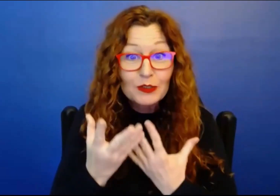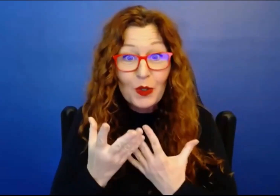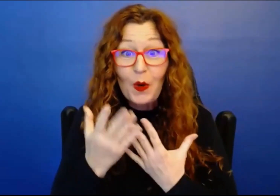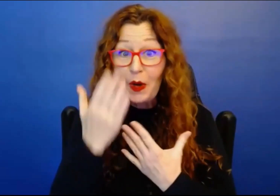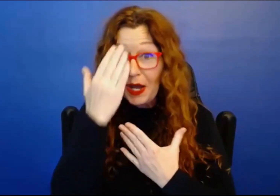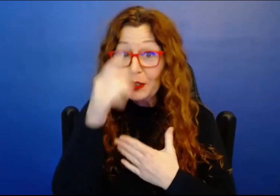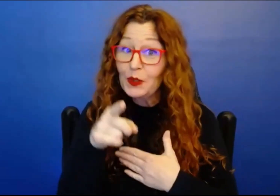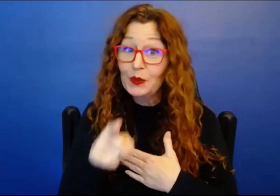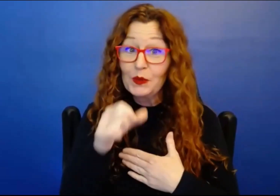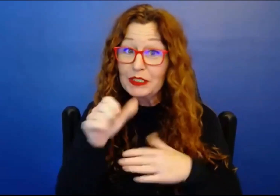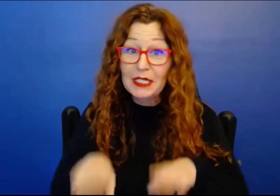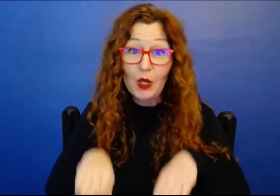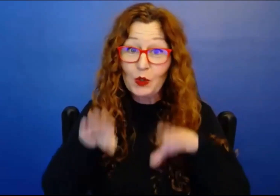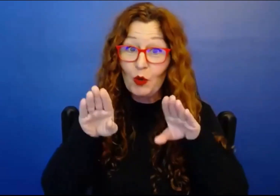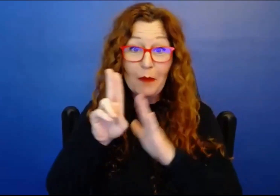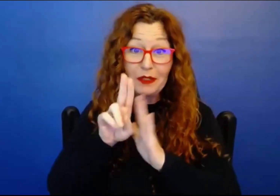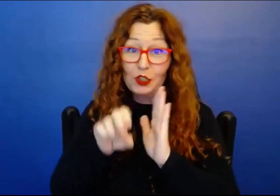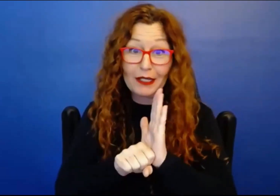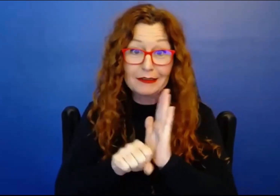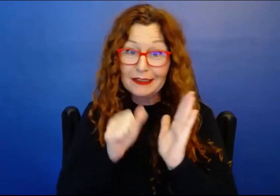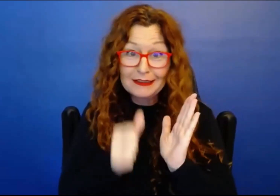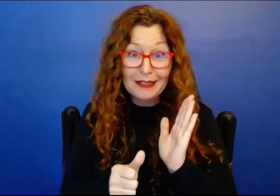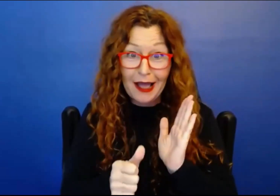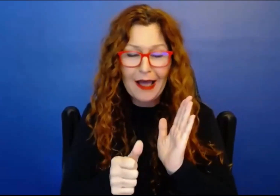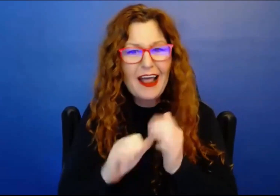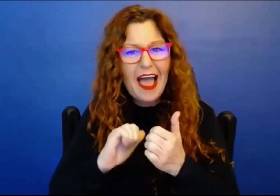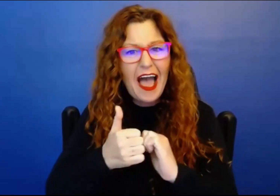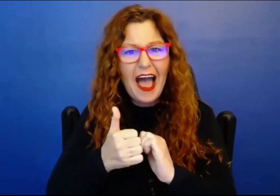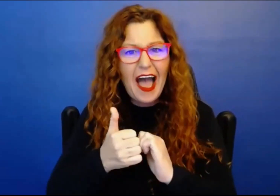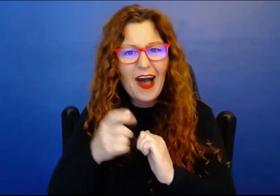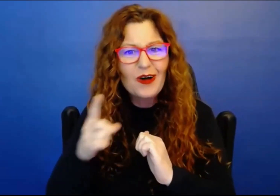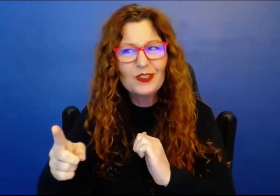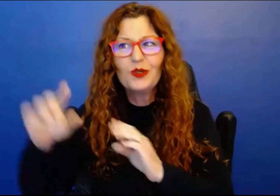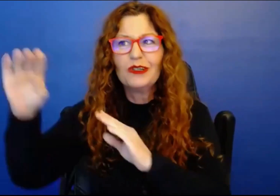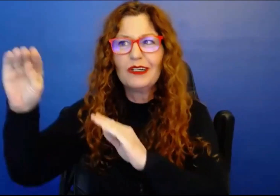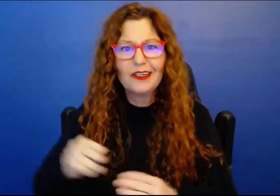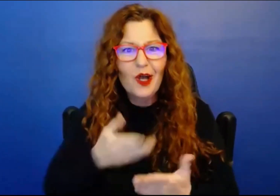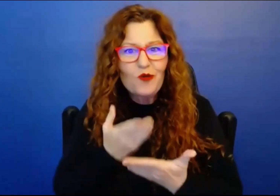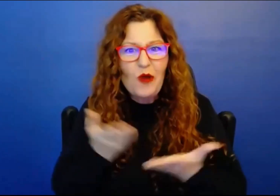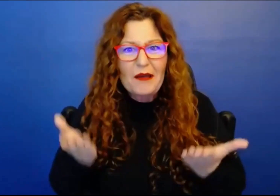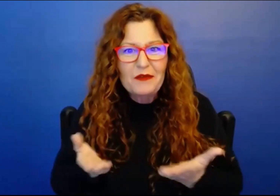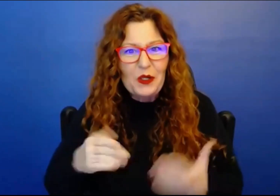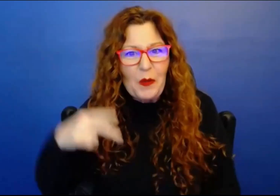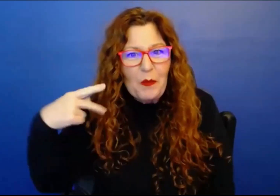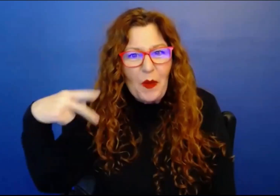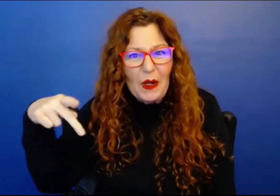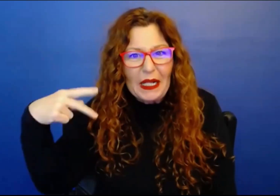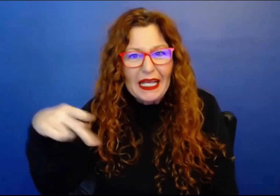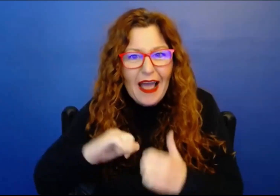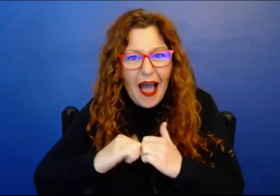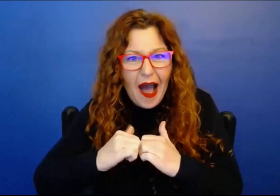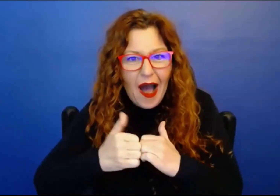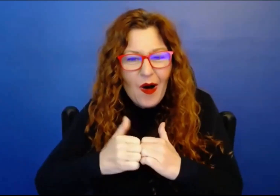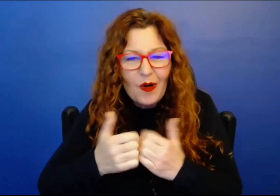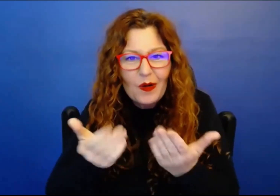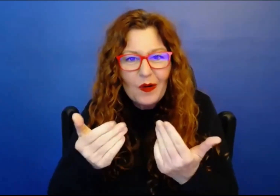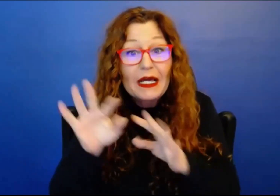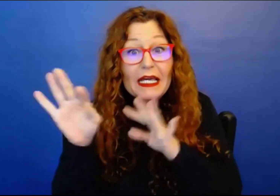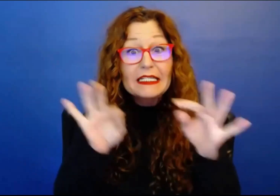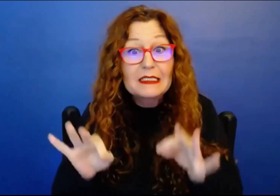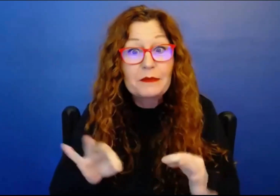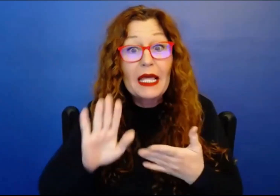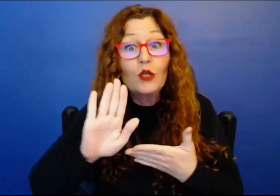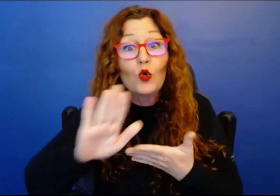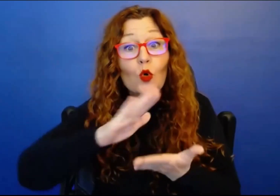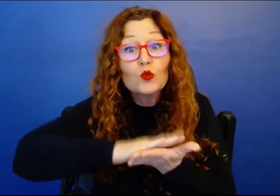didn't grow up in the US either. Tell us how you sort of ended up in Portland, and let's talk a little bit about the school experience. What